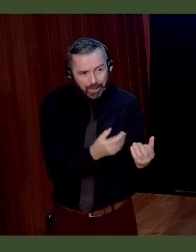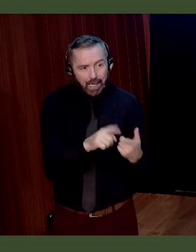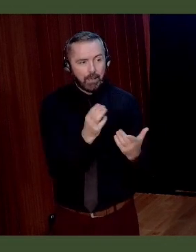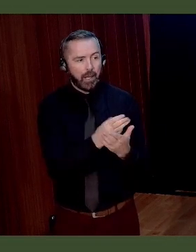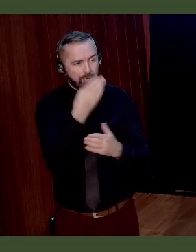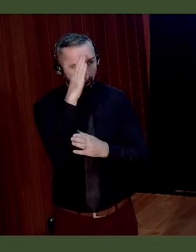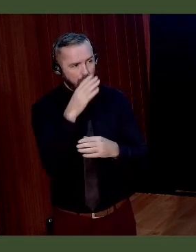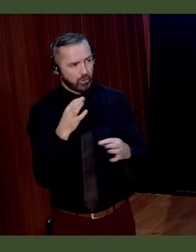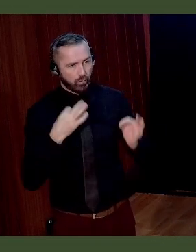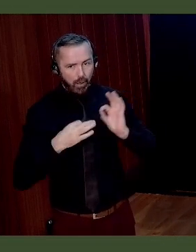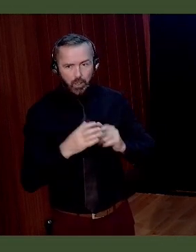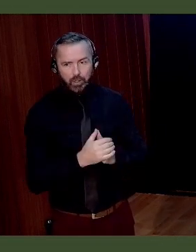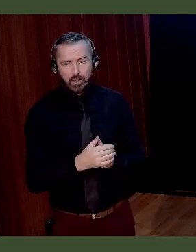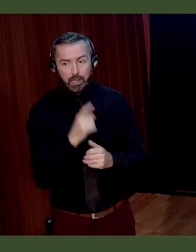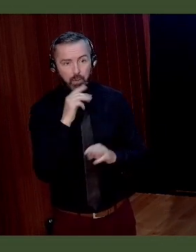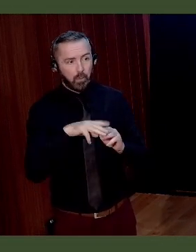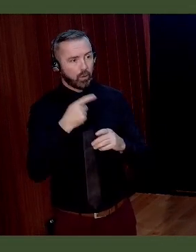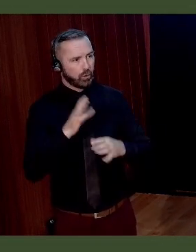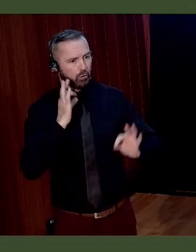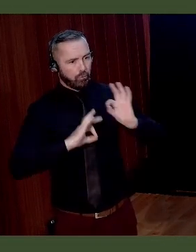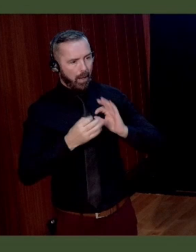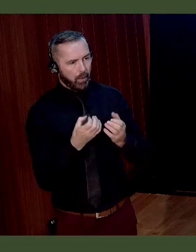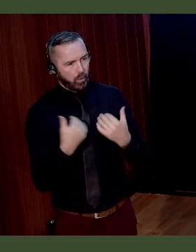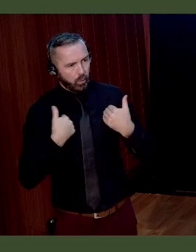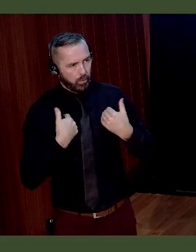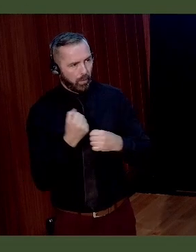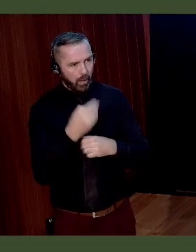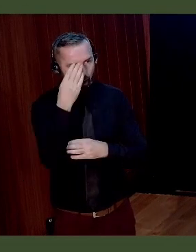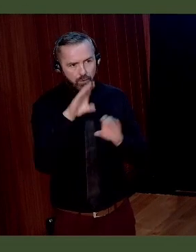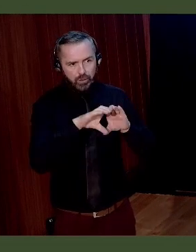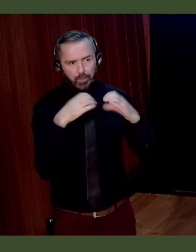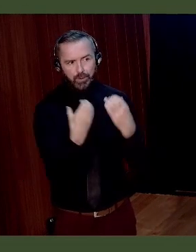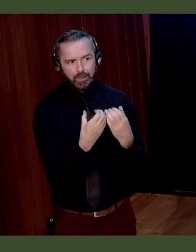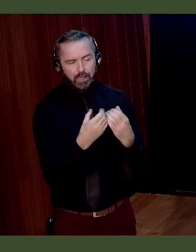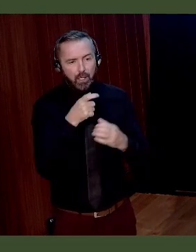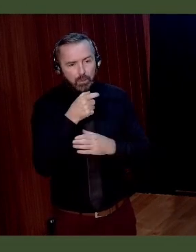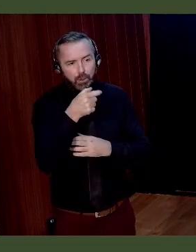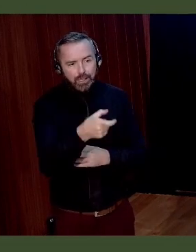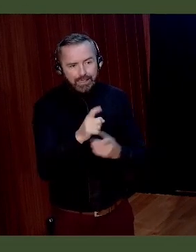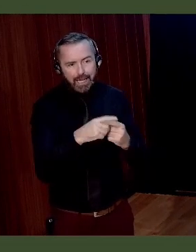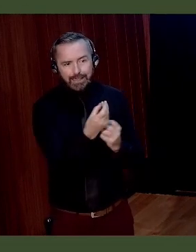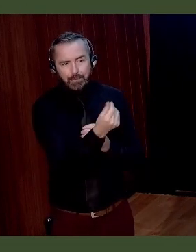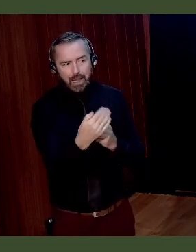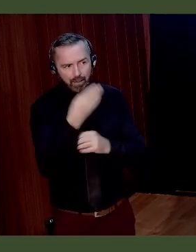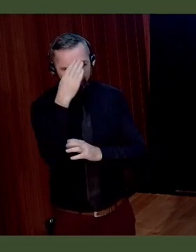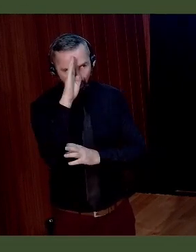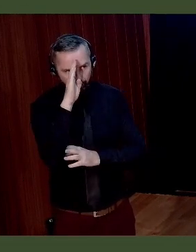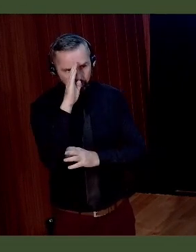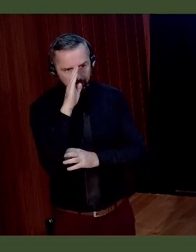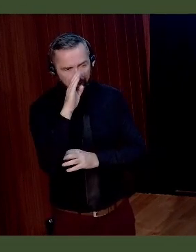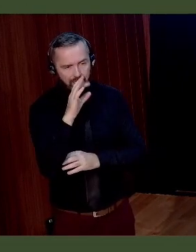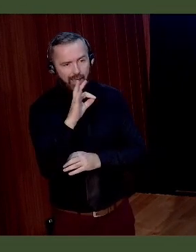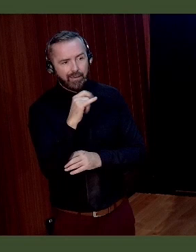But there was more than grammar that concerned the Irish language community. the pronunciation and spelling of Irish, the